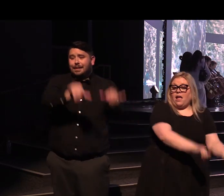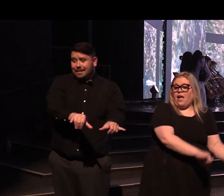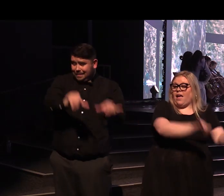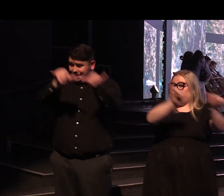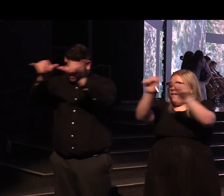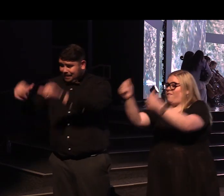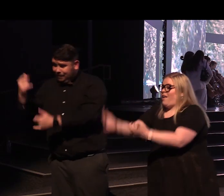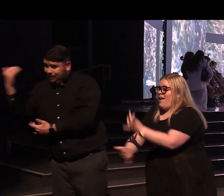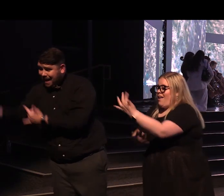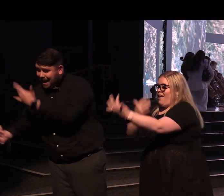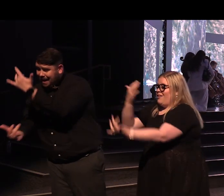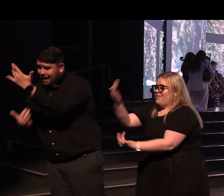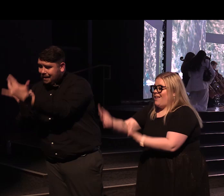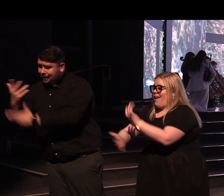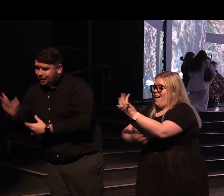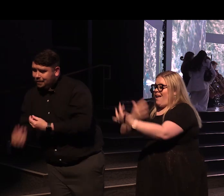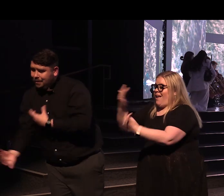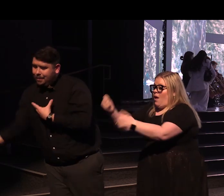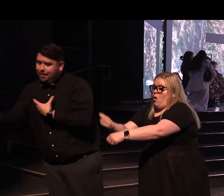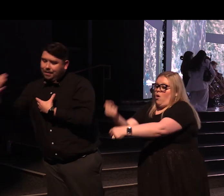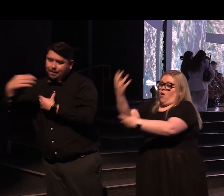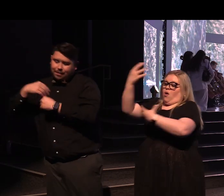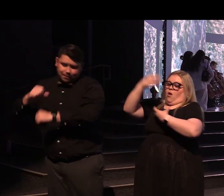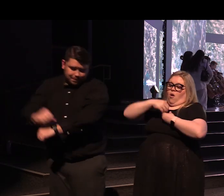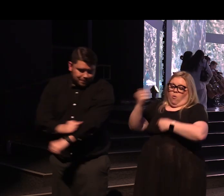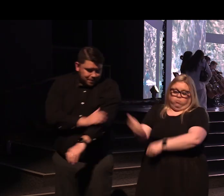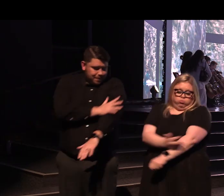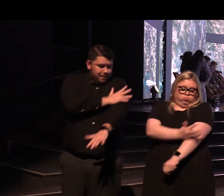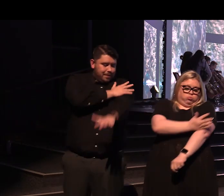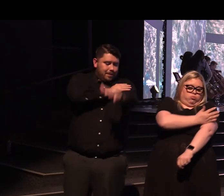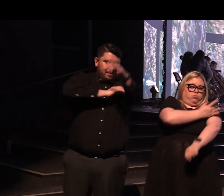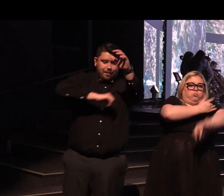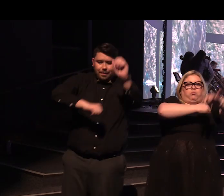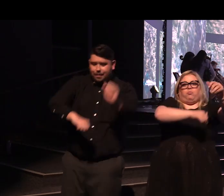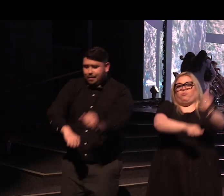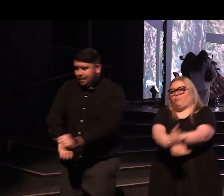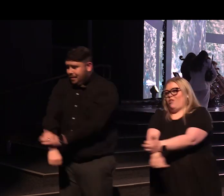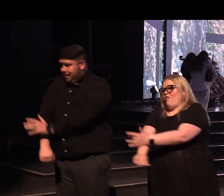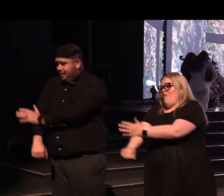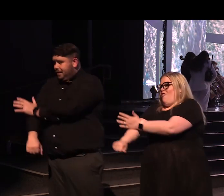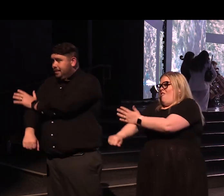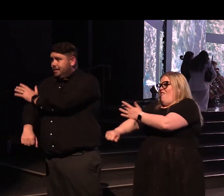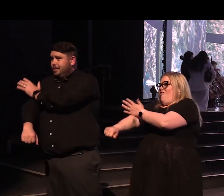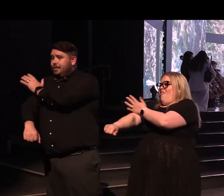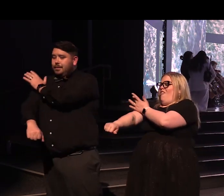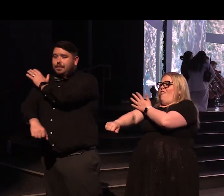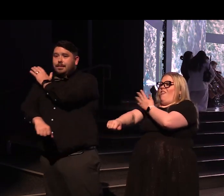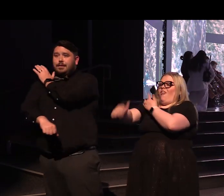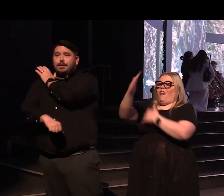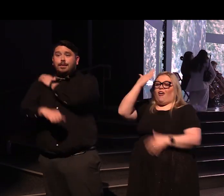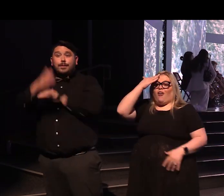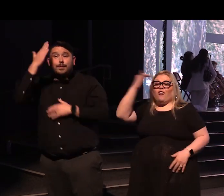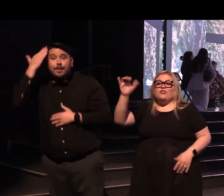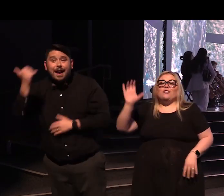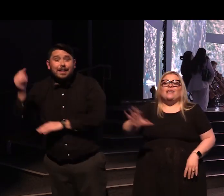And like a fire inside, it touches every part.